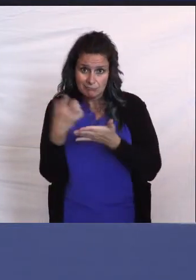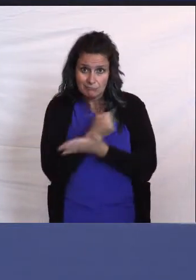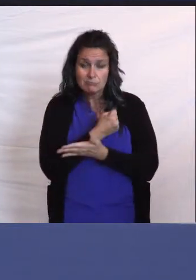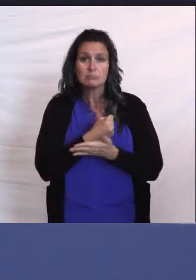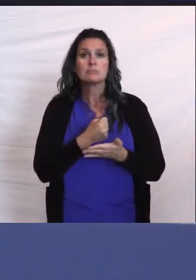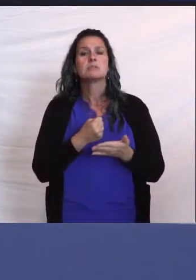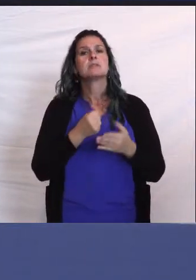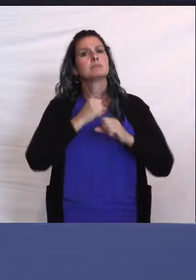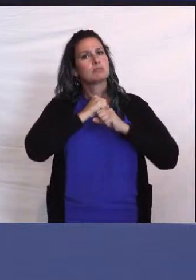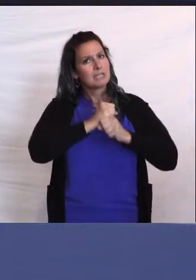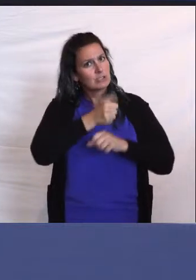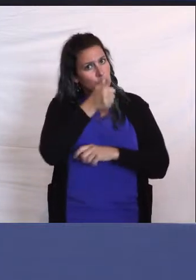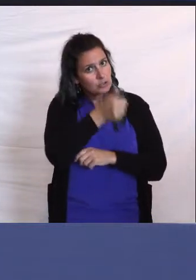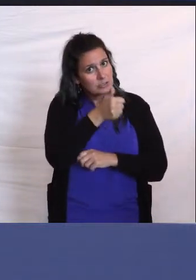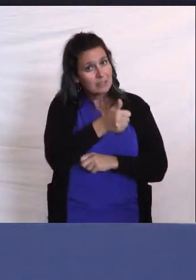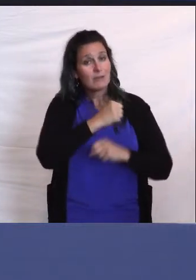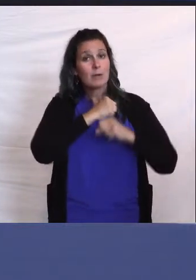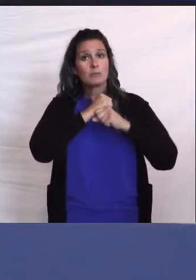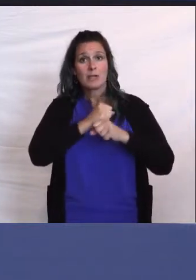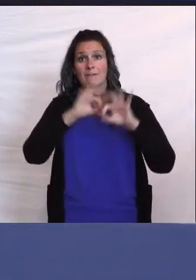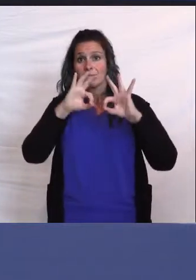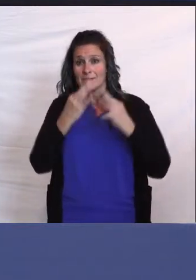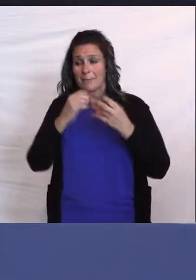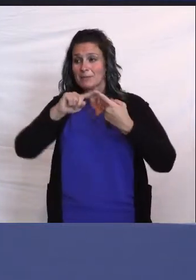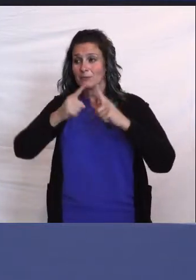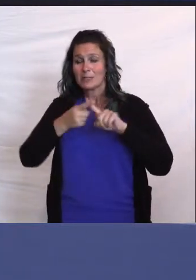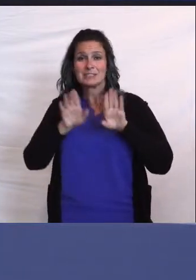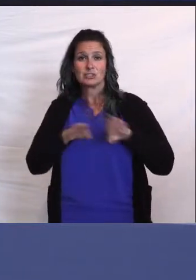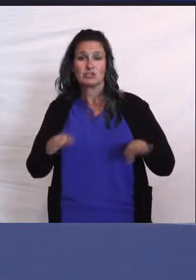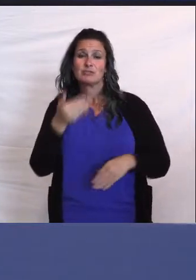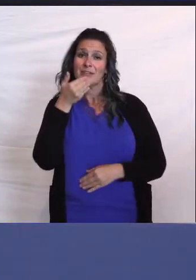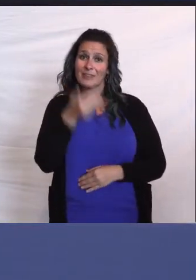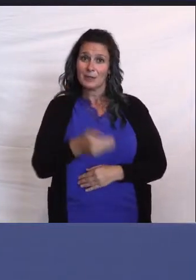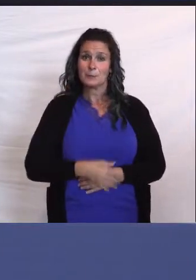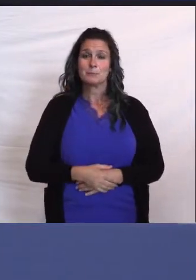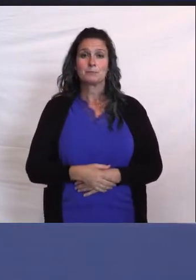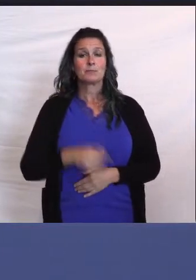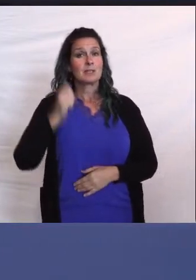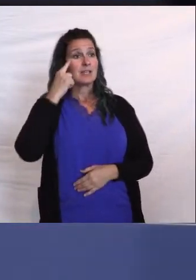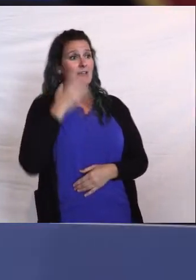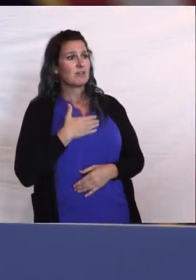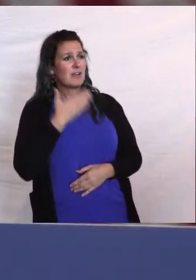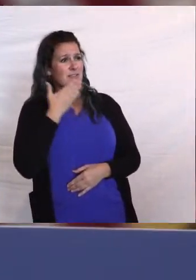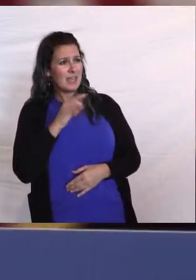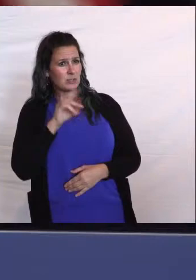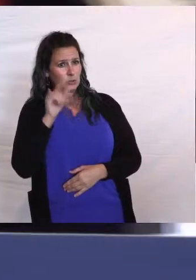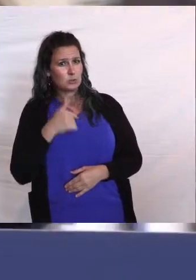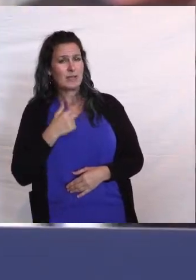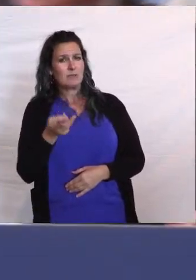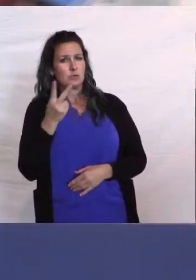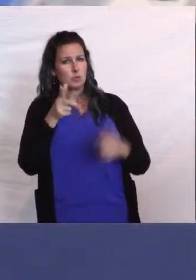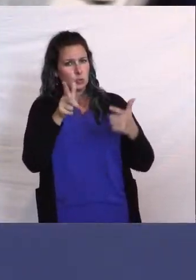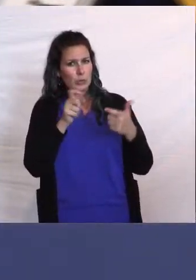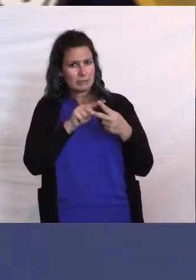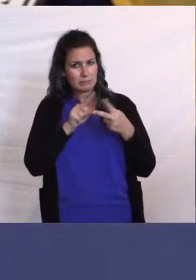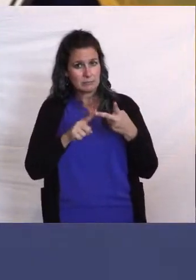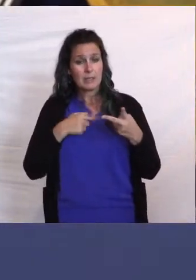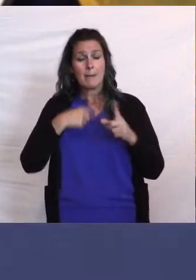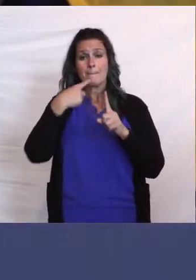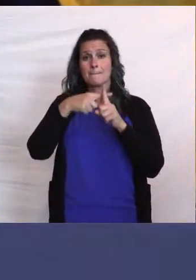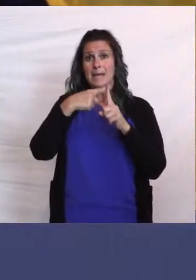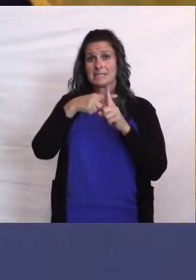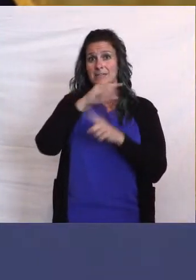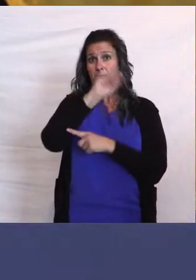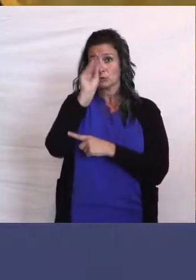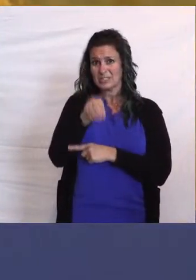protect yourselves, our family, friends, and our children. Thank you. Judy, thank you. 2 quickies. The positivity rate obviously